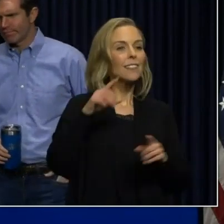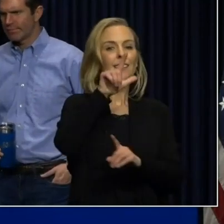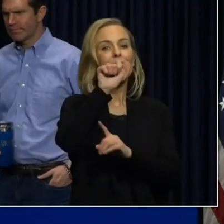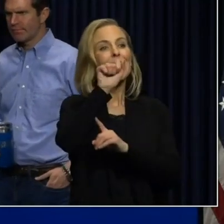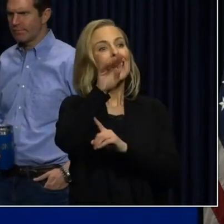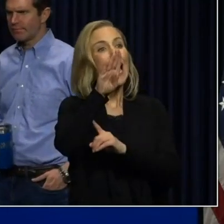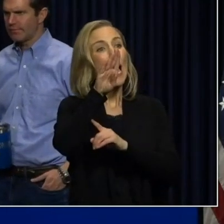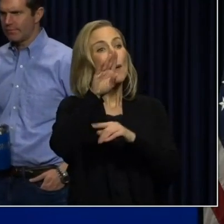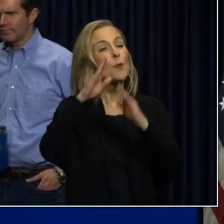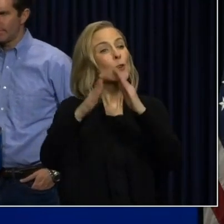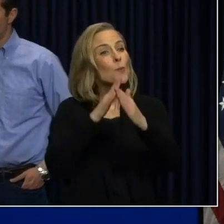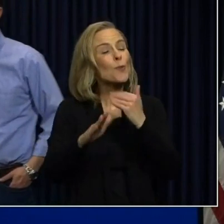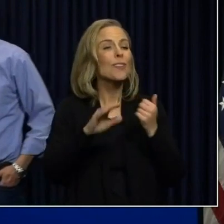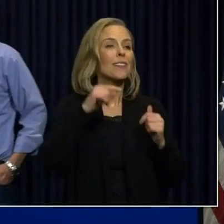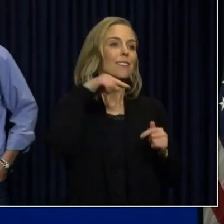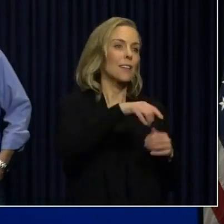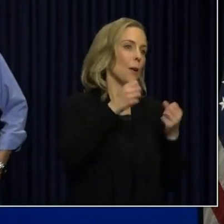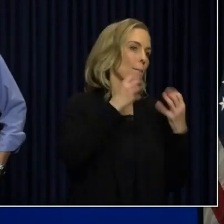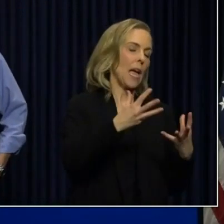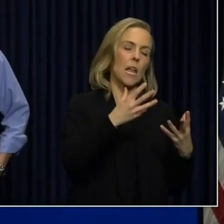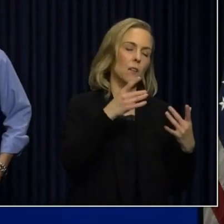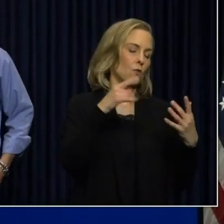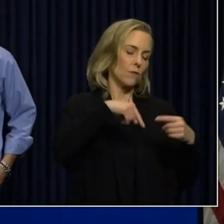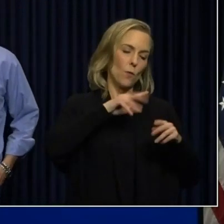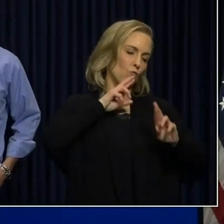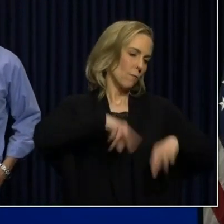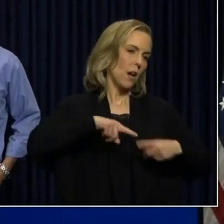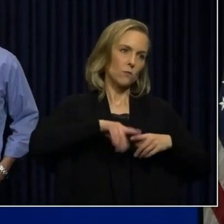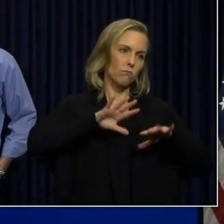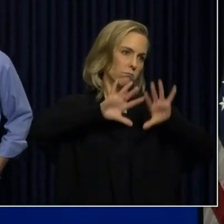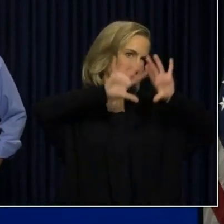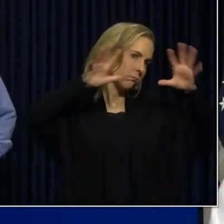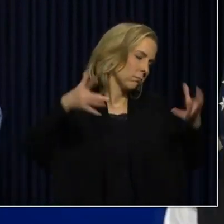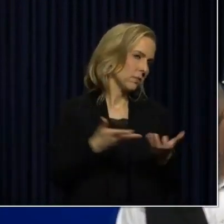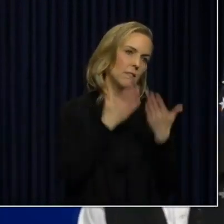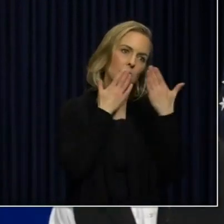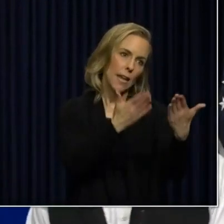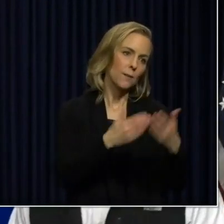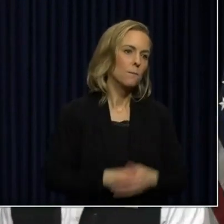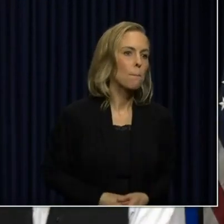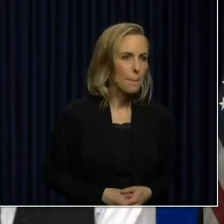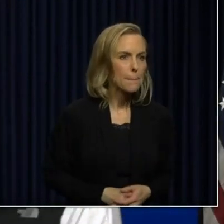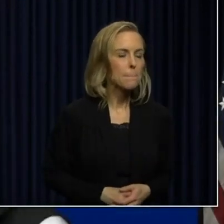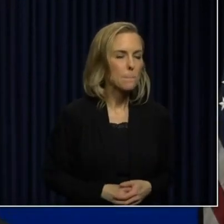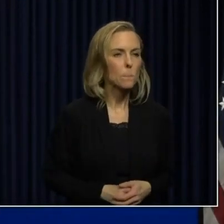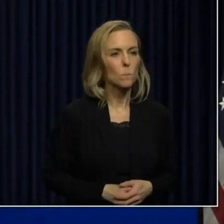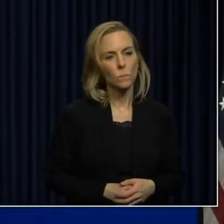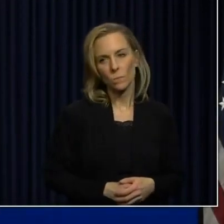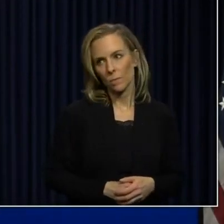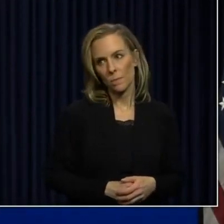community and the epidemiologists and the many other facets of this response. So thank you. Thank you.